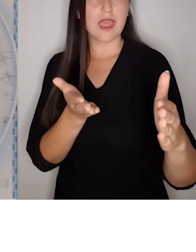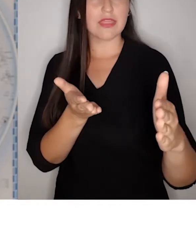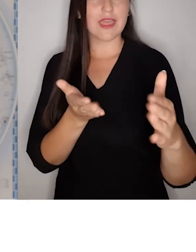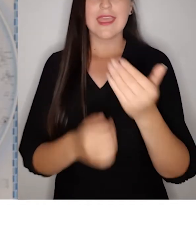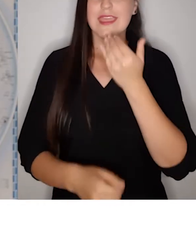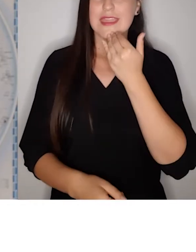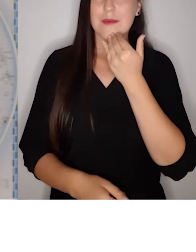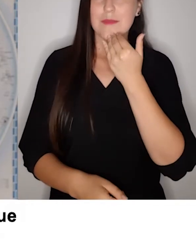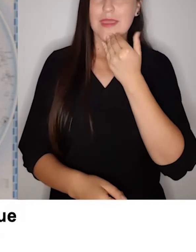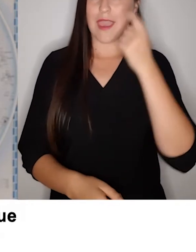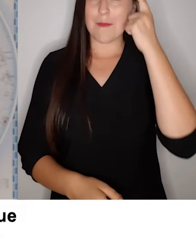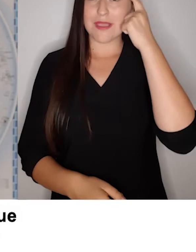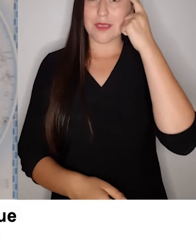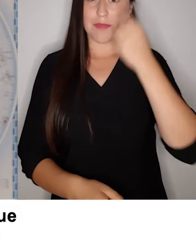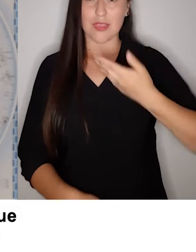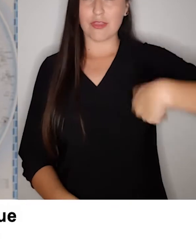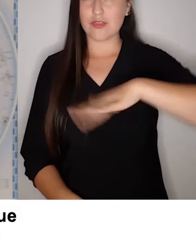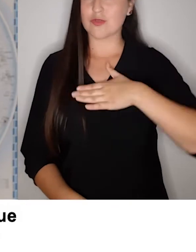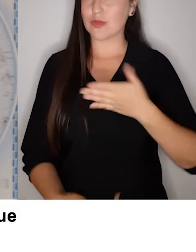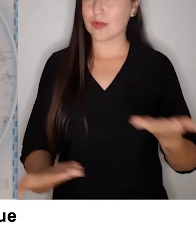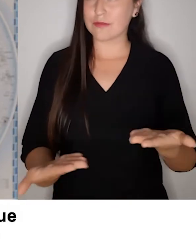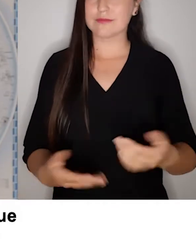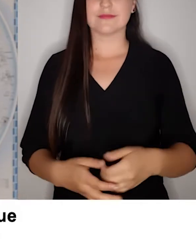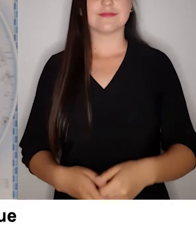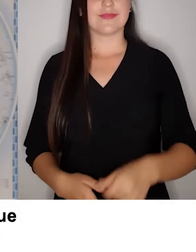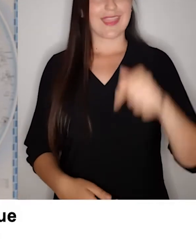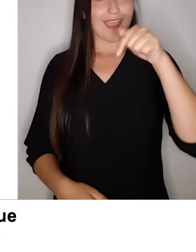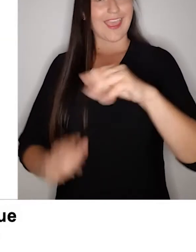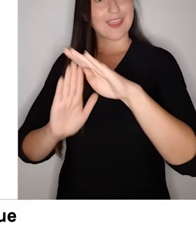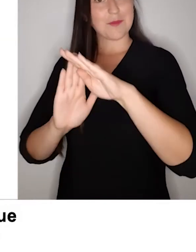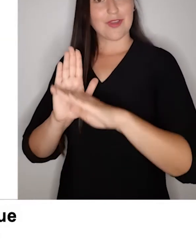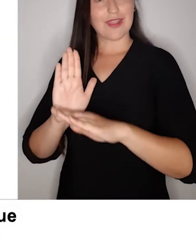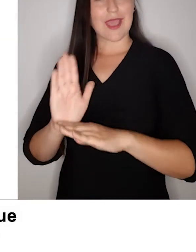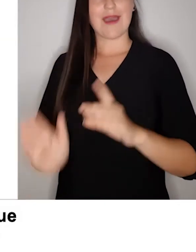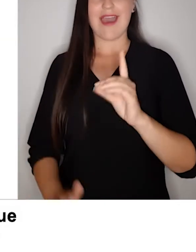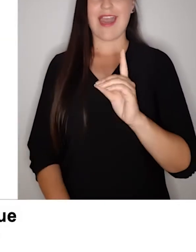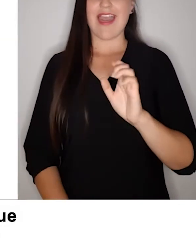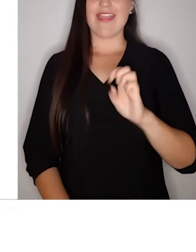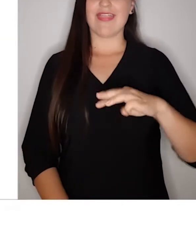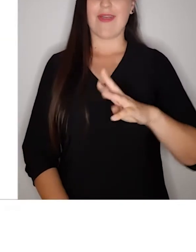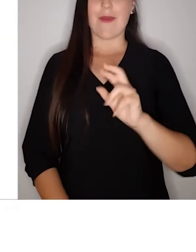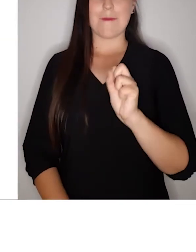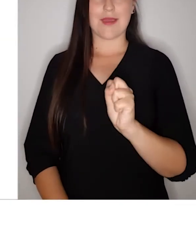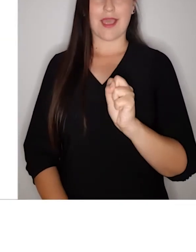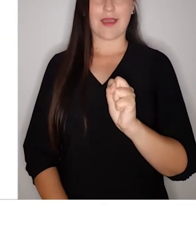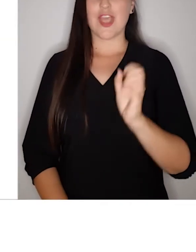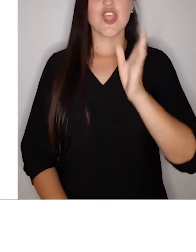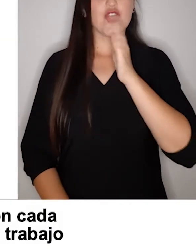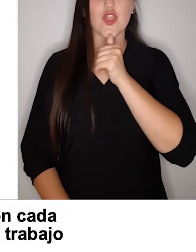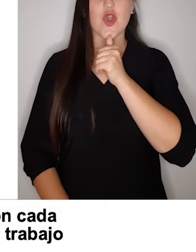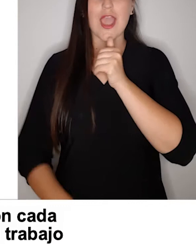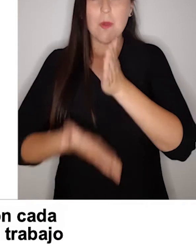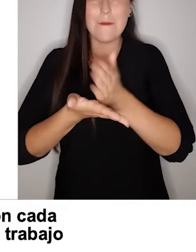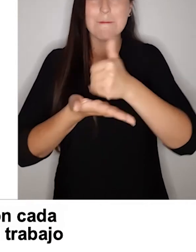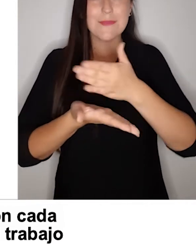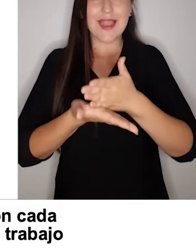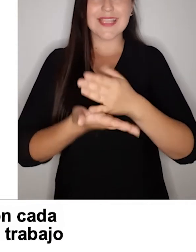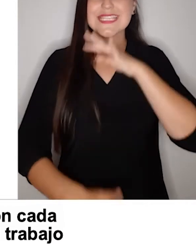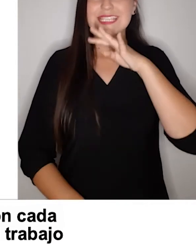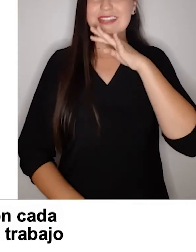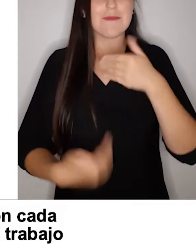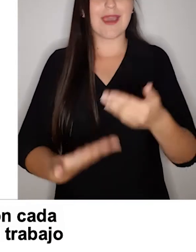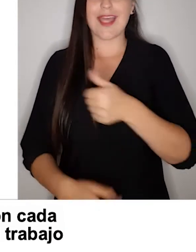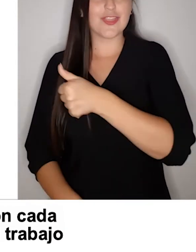thinking? Dembra does not have a blueprint that goes for every school. The first phase